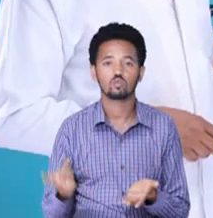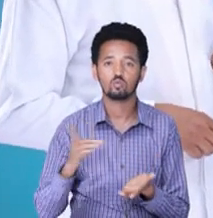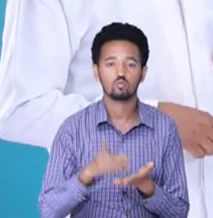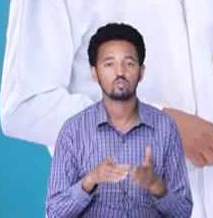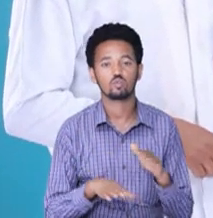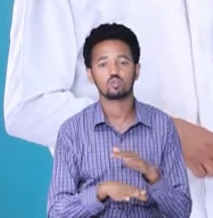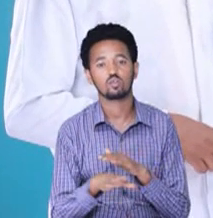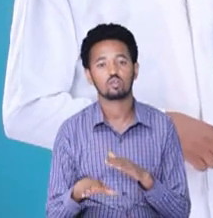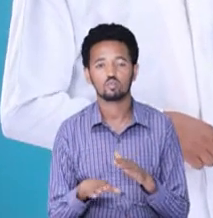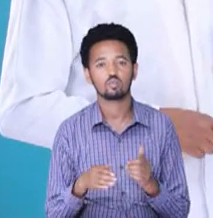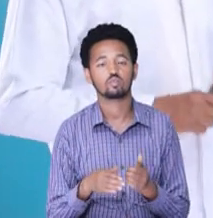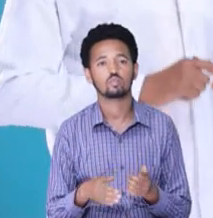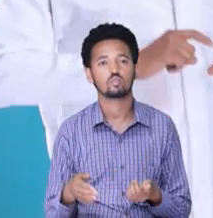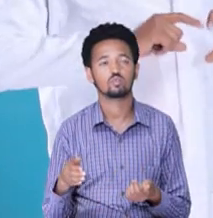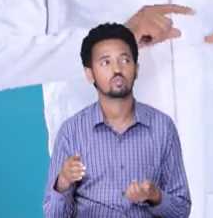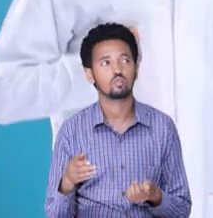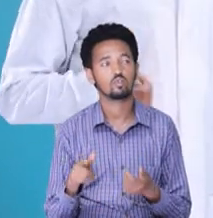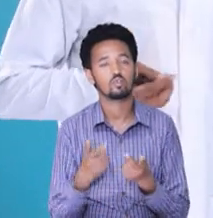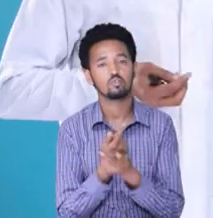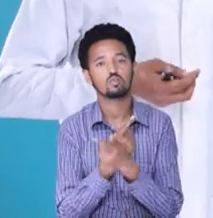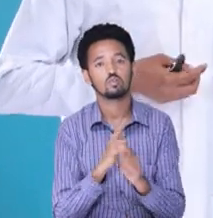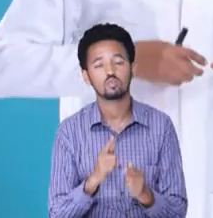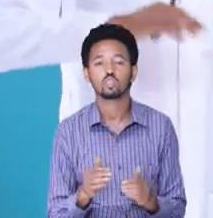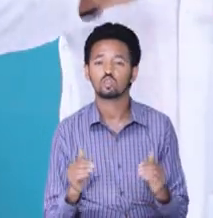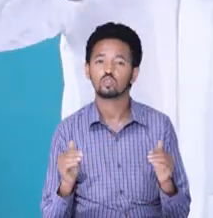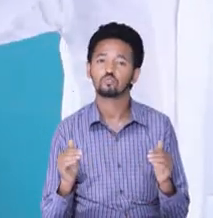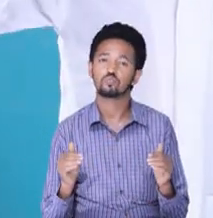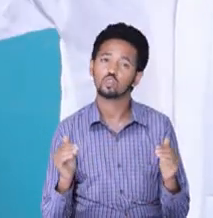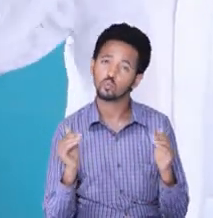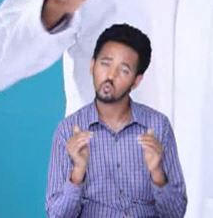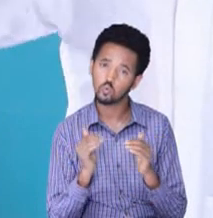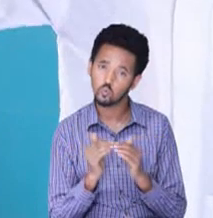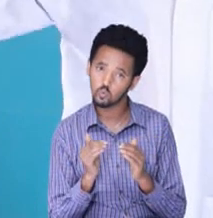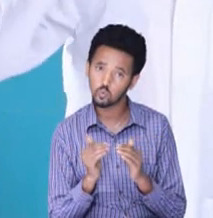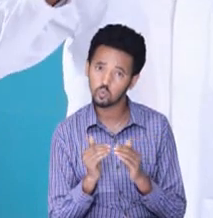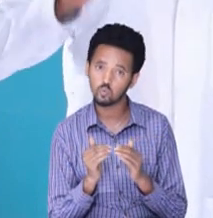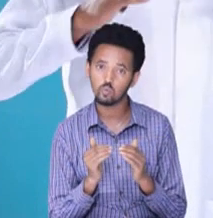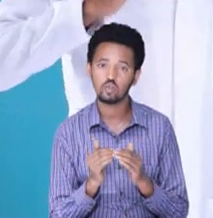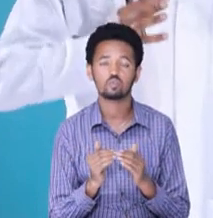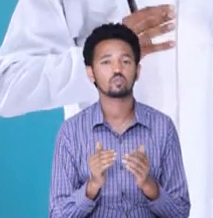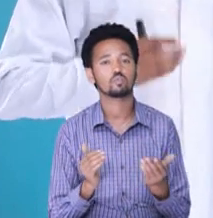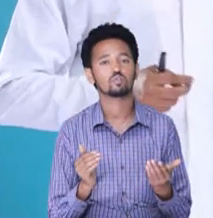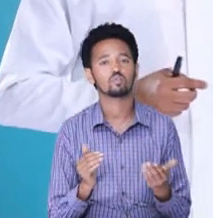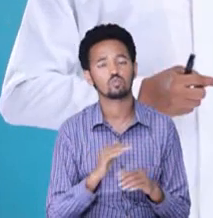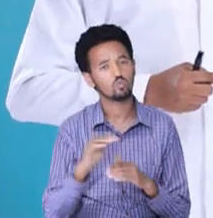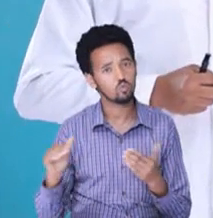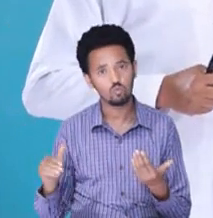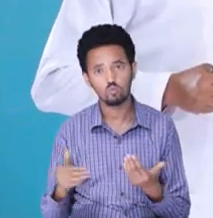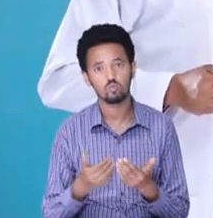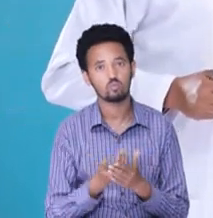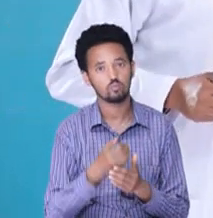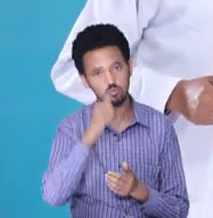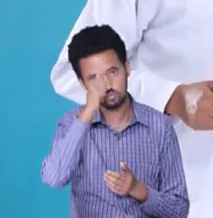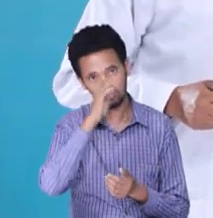under the liberty. What about equality? Equality means just and equal treatment for all. That